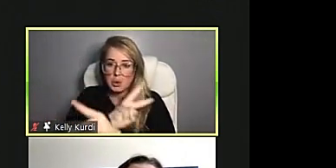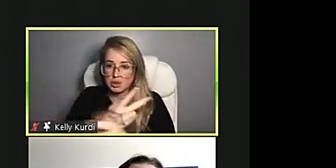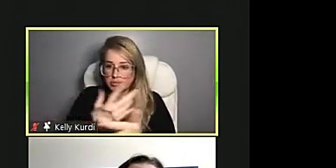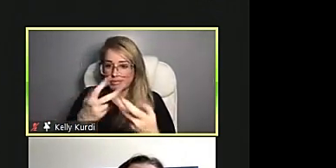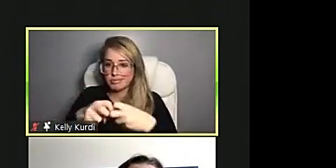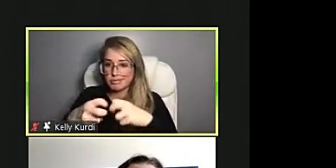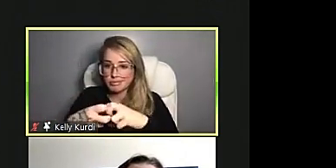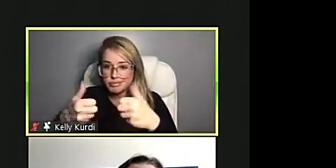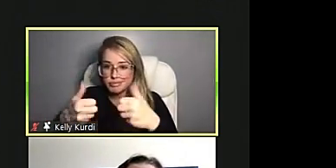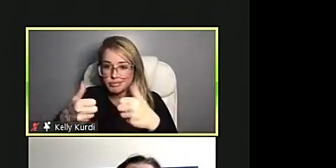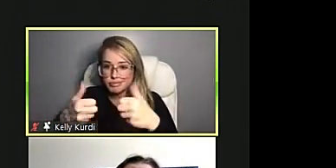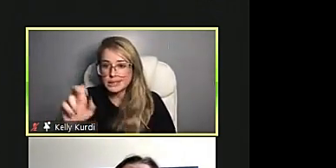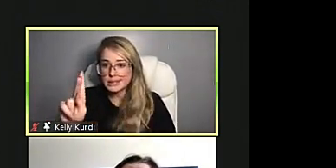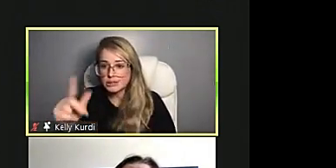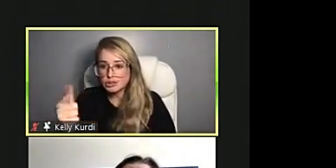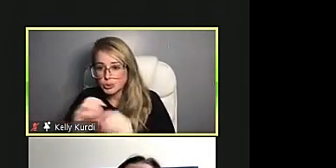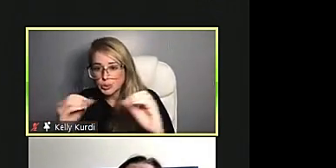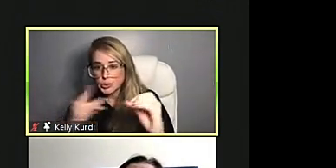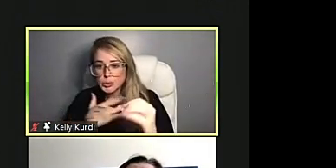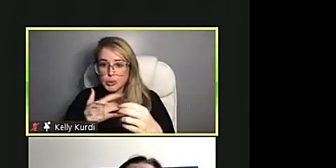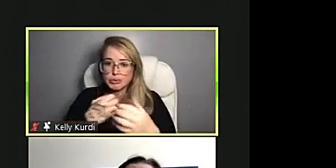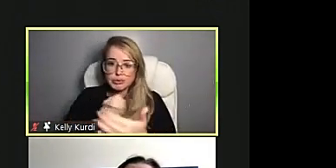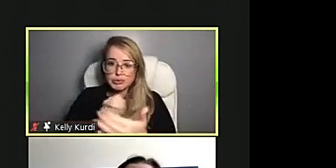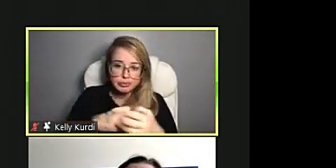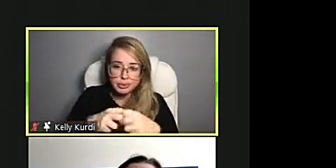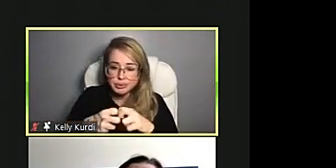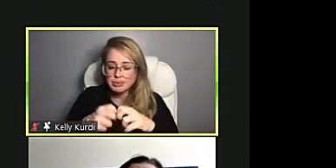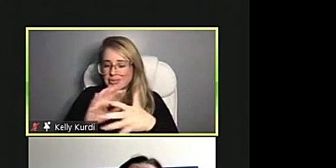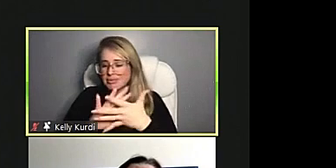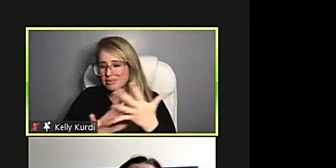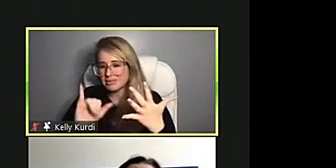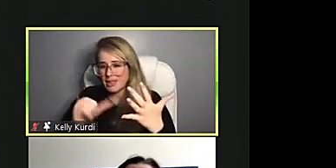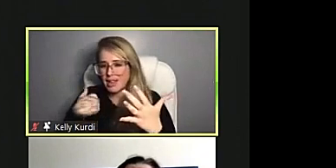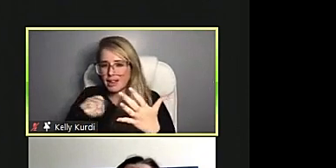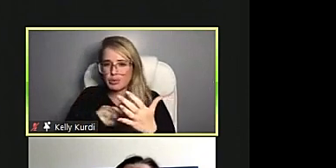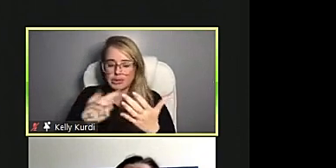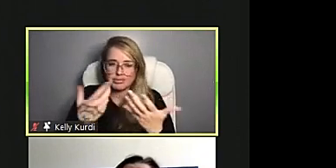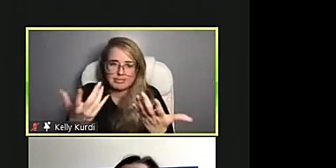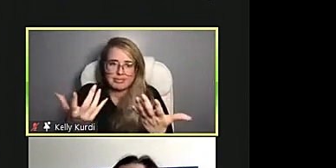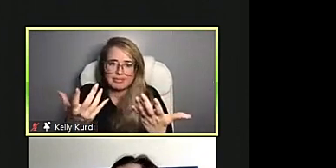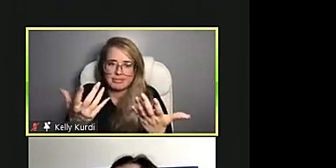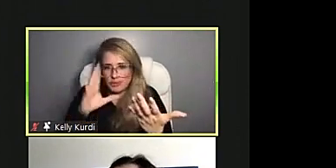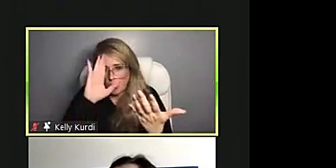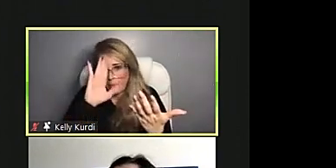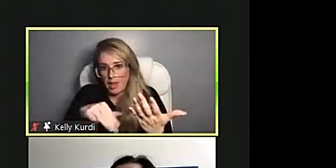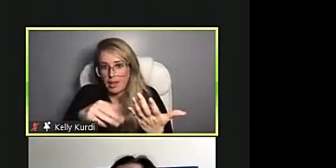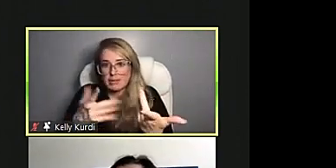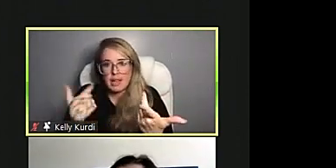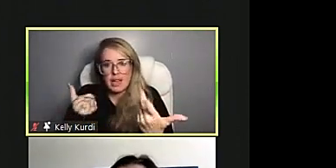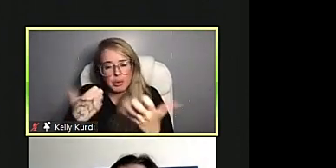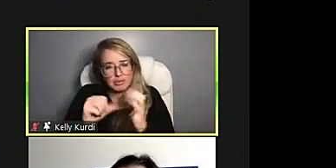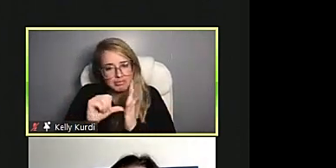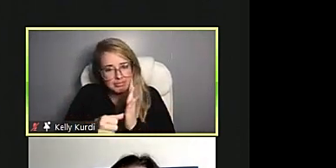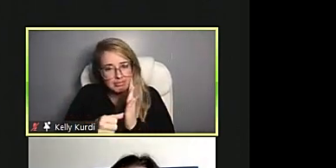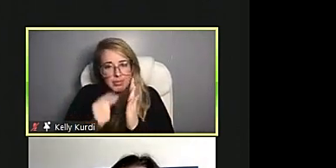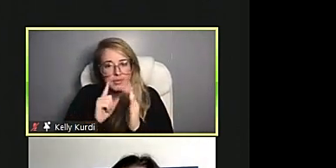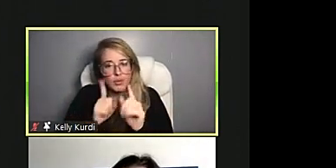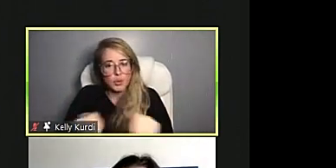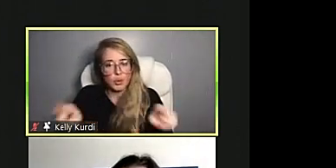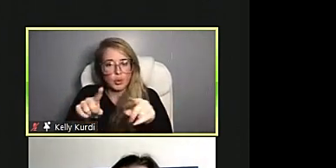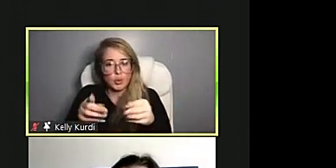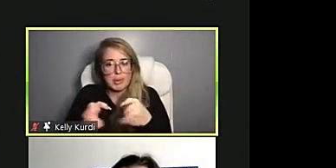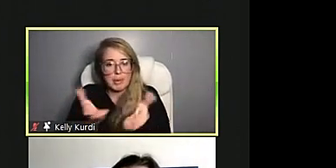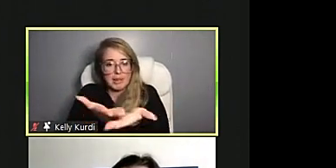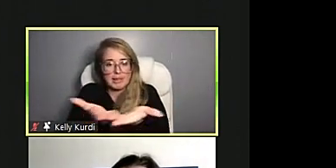that EKG. That could be an indicator of heart problems. And so, again, I do want to stress to the public